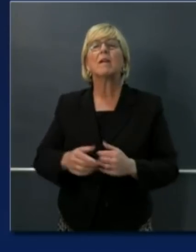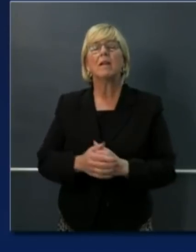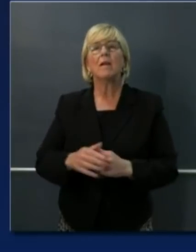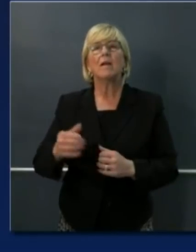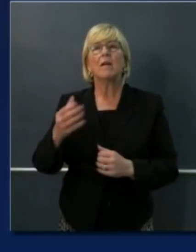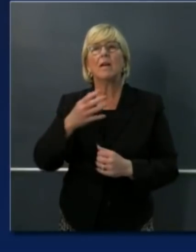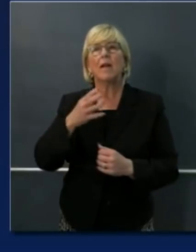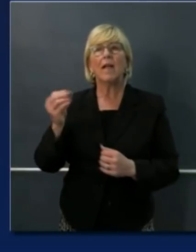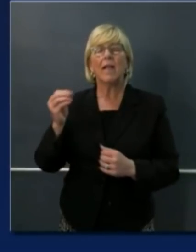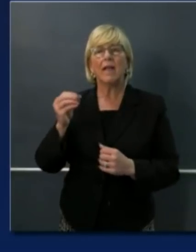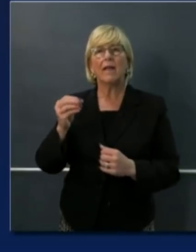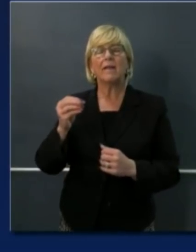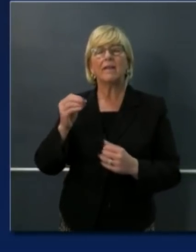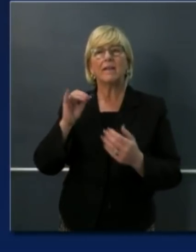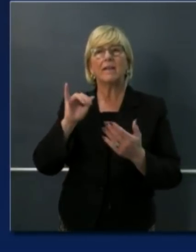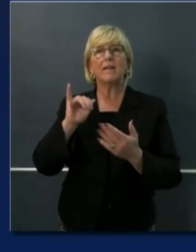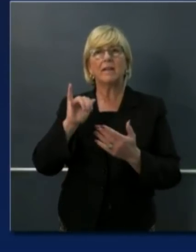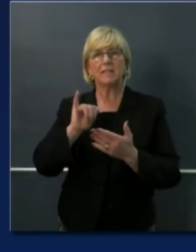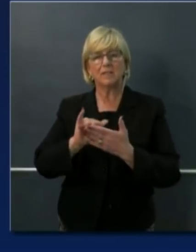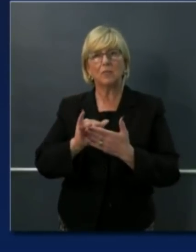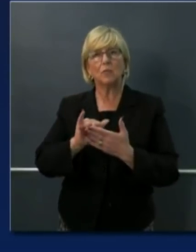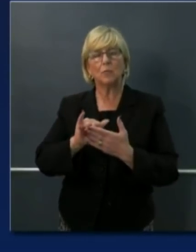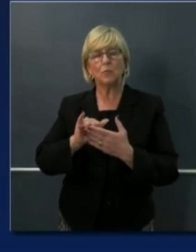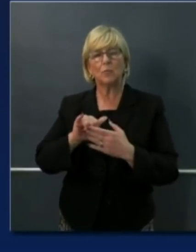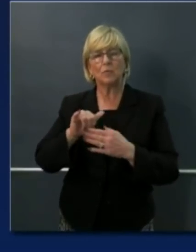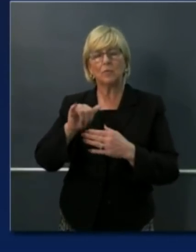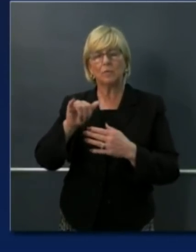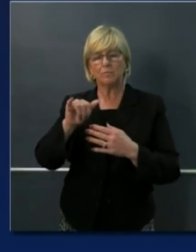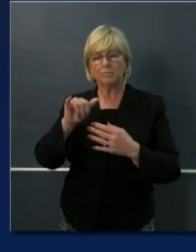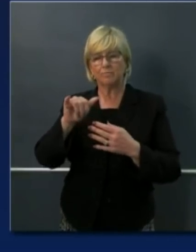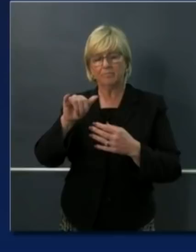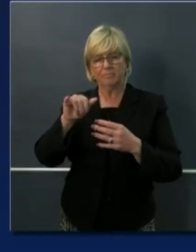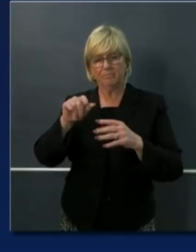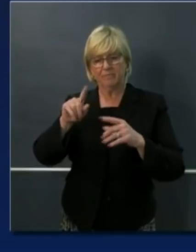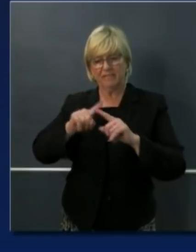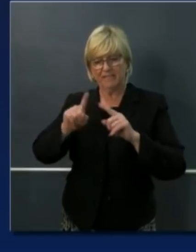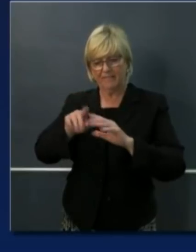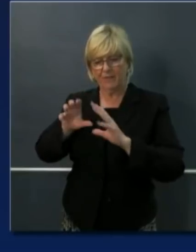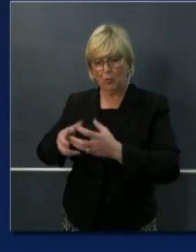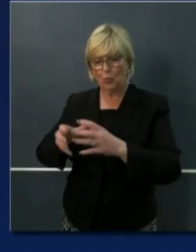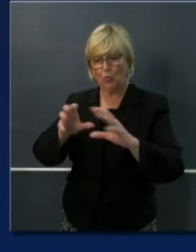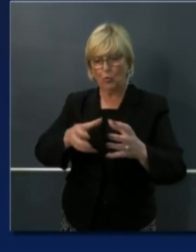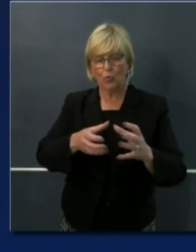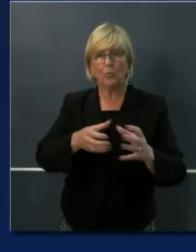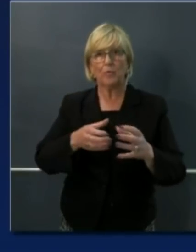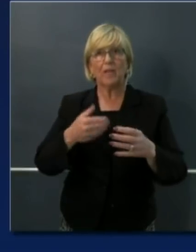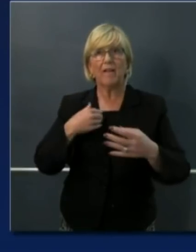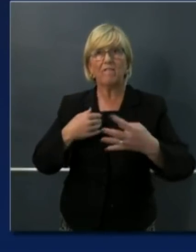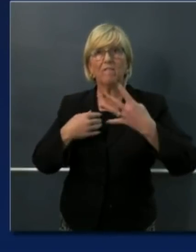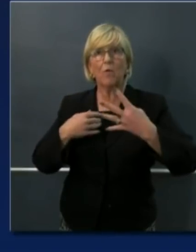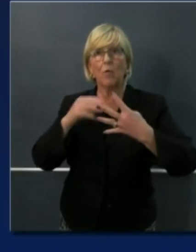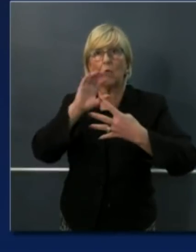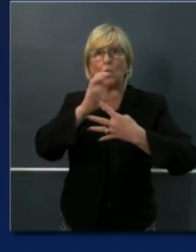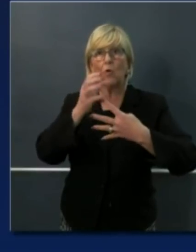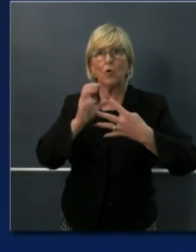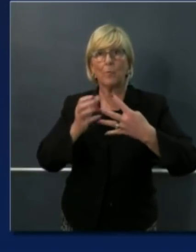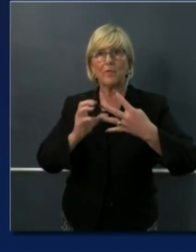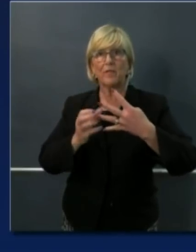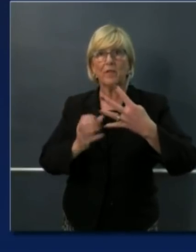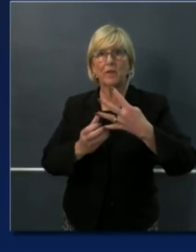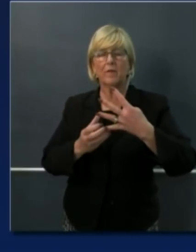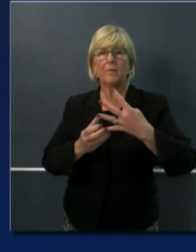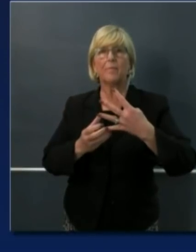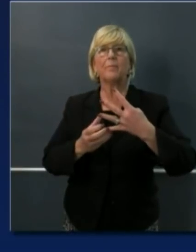and deploy our data management system and tools. These are our 4 work streams for Indicator 1. To go just one